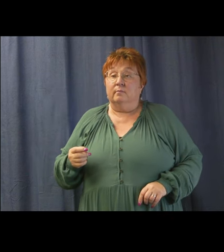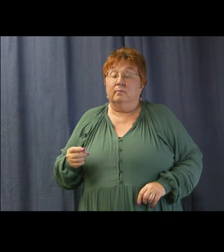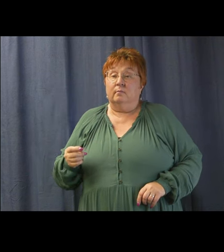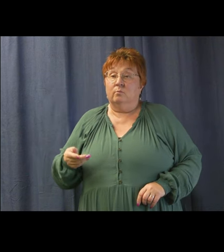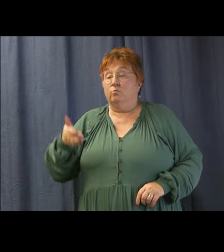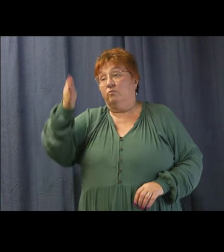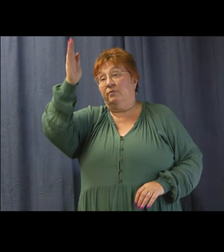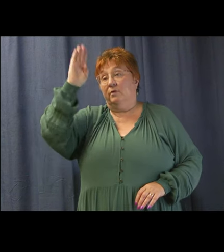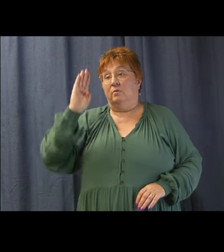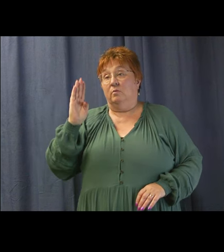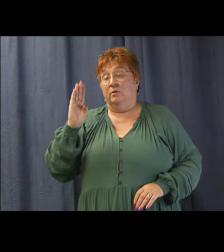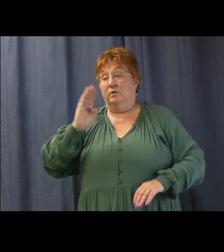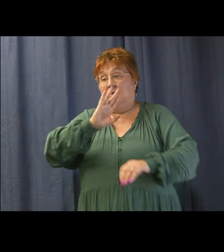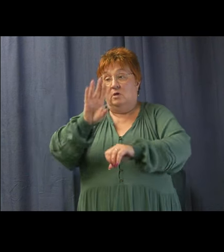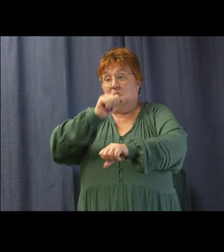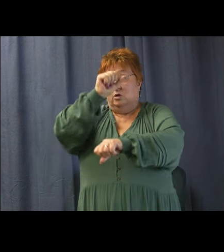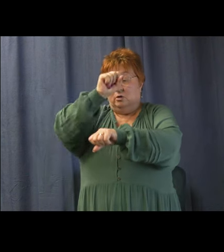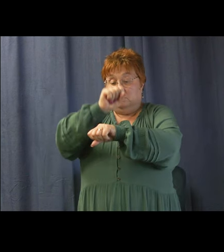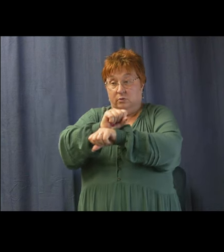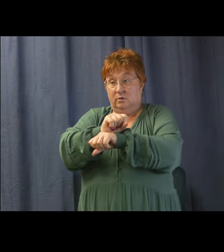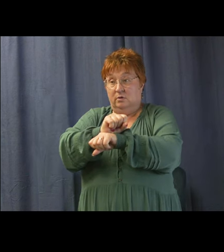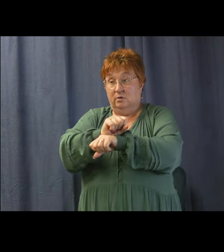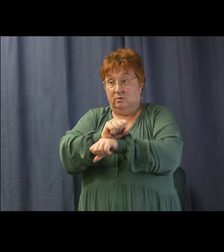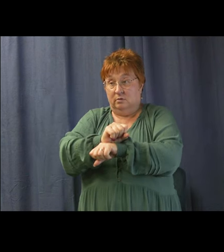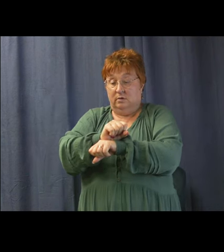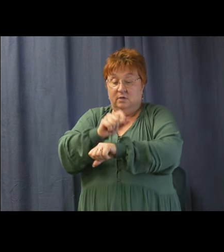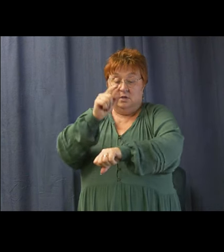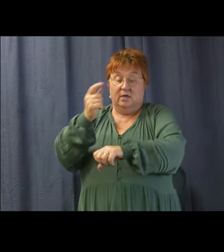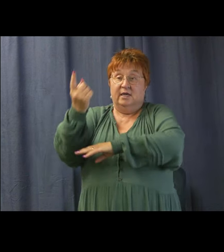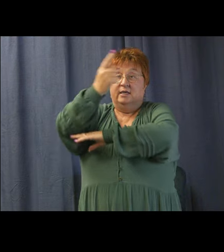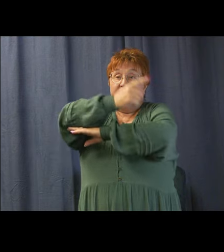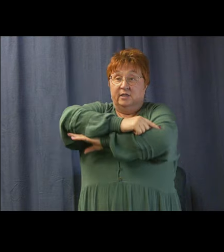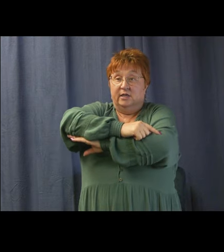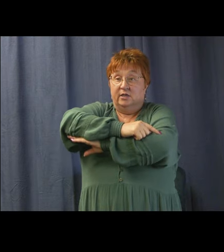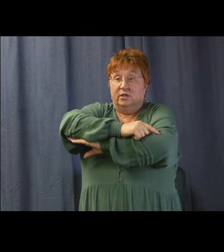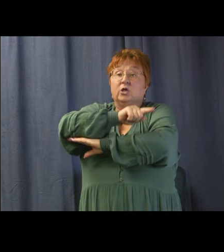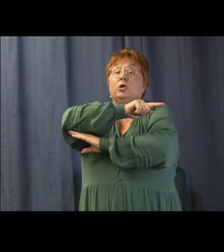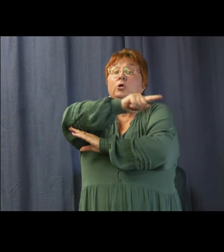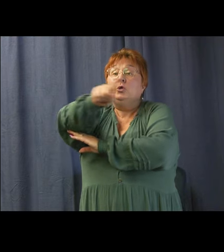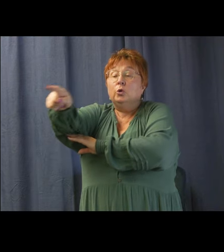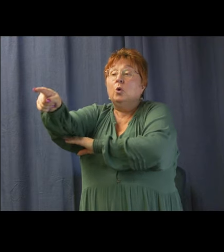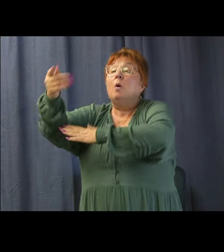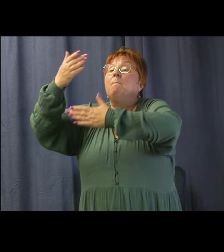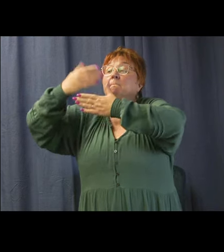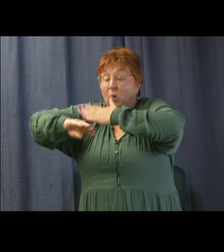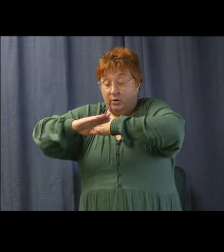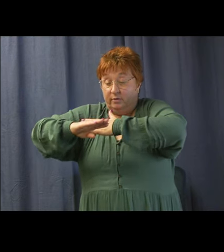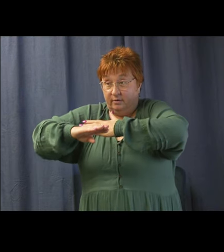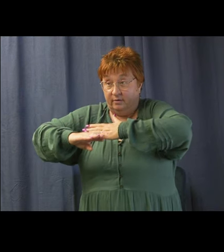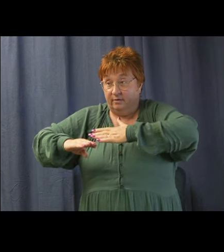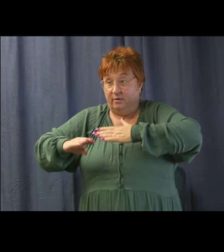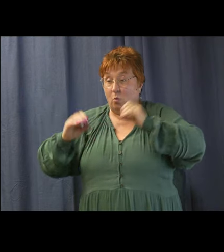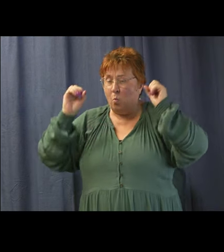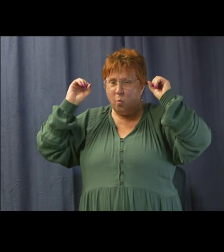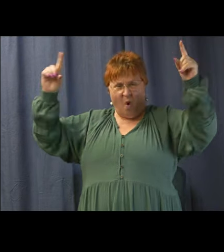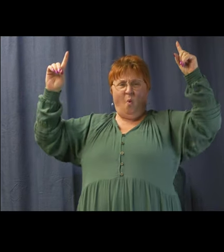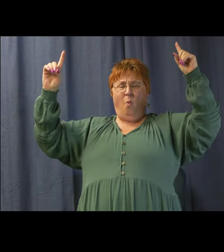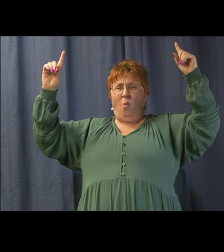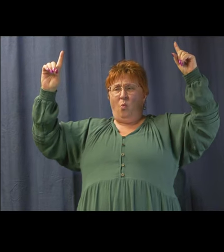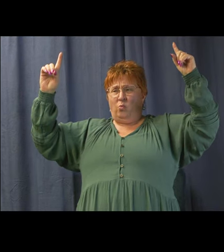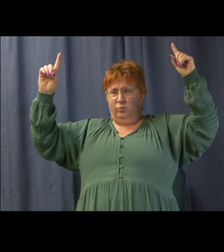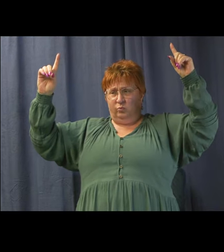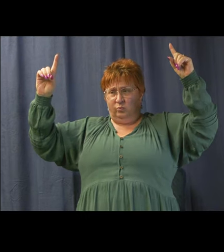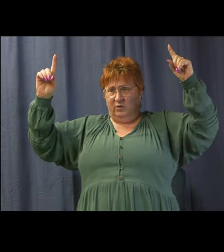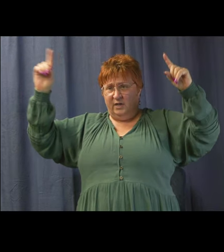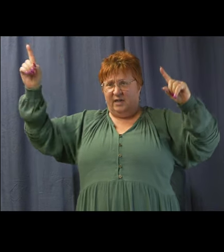You know, God appointed a day in history for you to be born. That is amazing. He created you